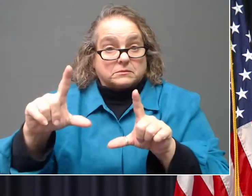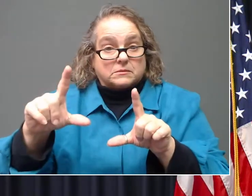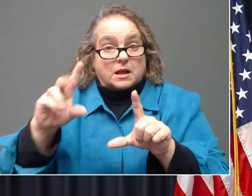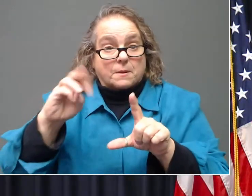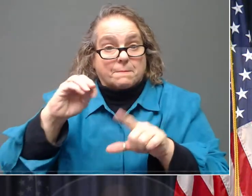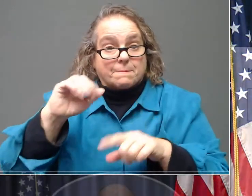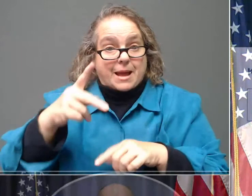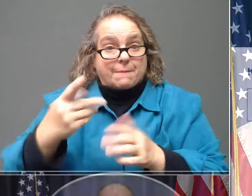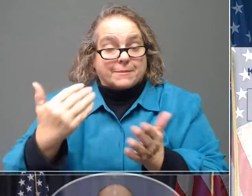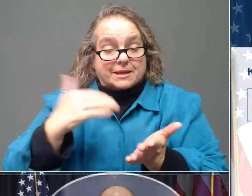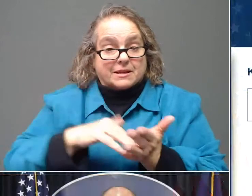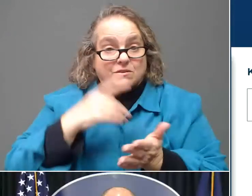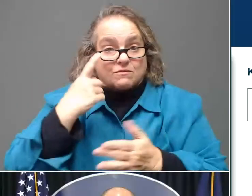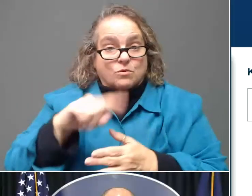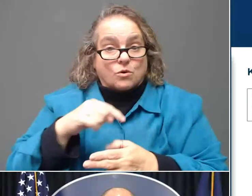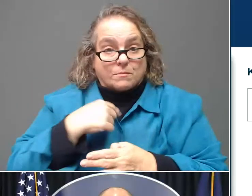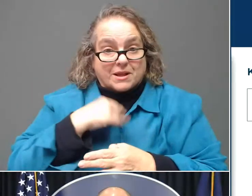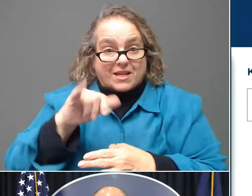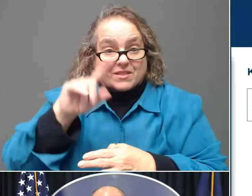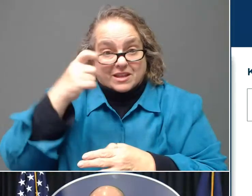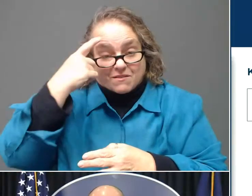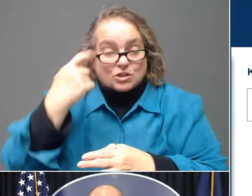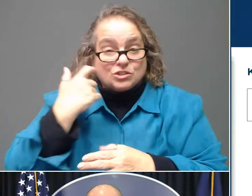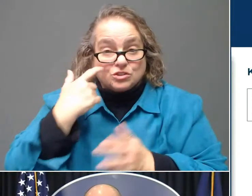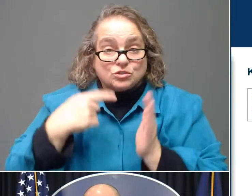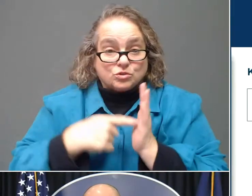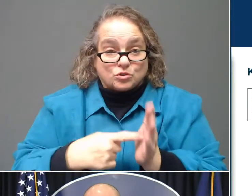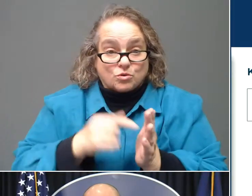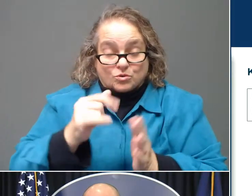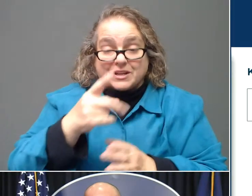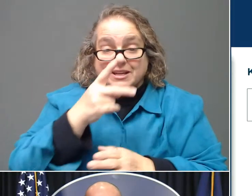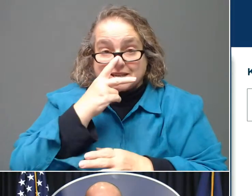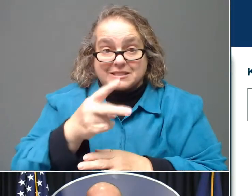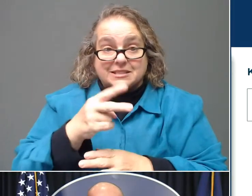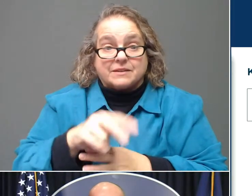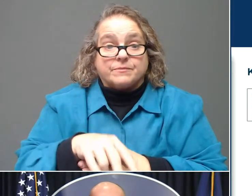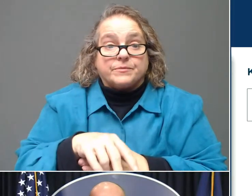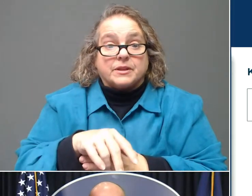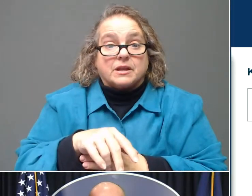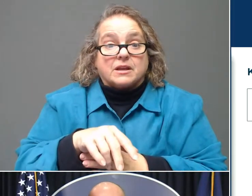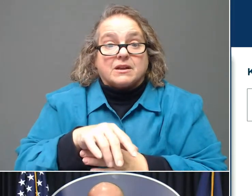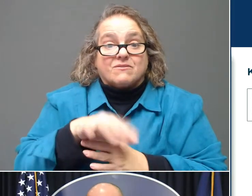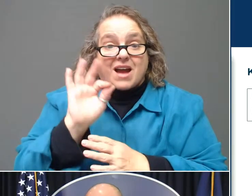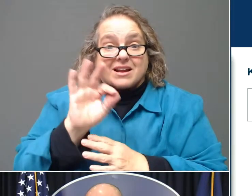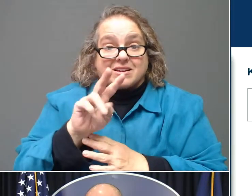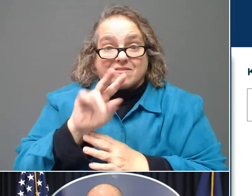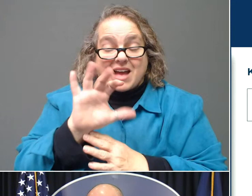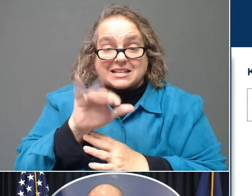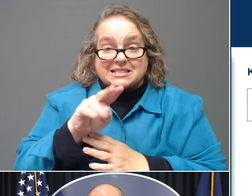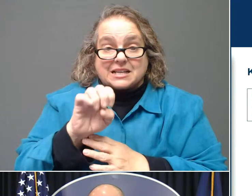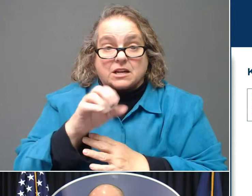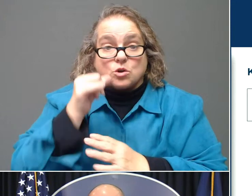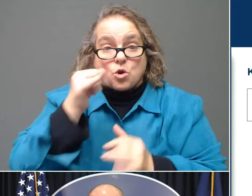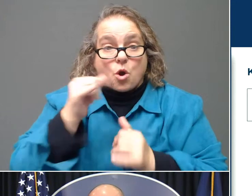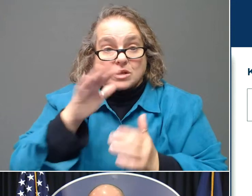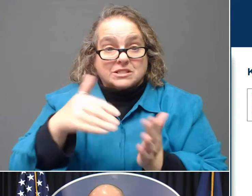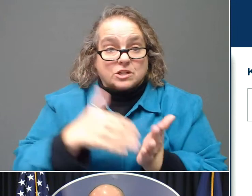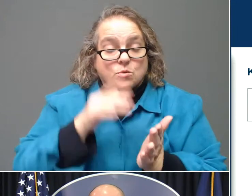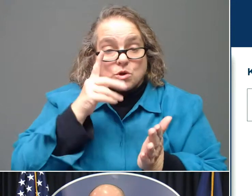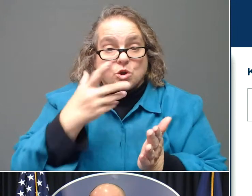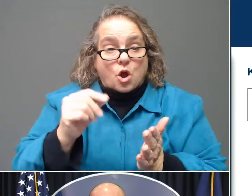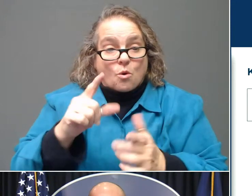for me, James, please, that the Governor just showed. So the Find a Vaccine website and call center will go live tonight at 5 o'clock.